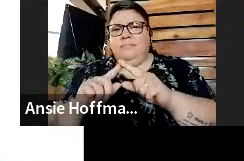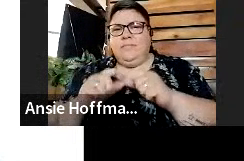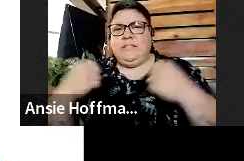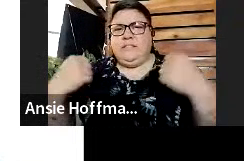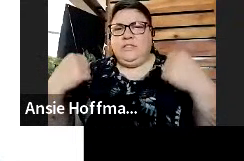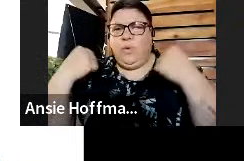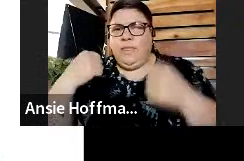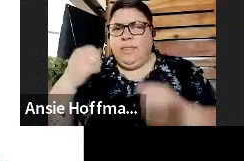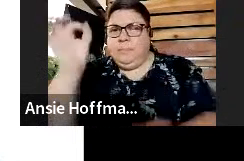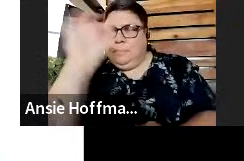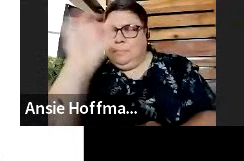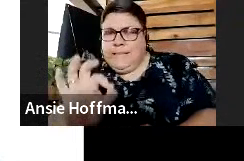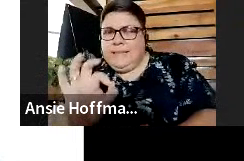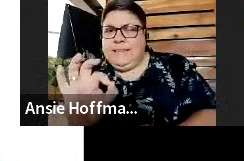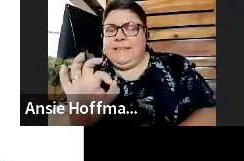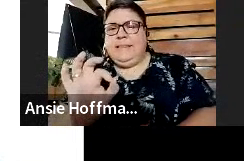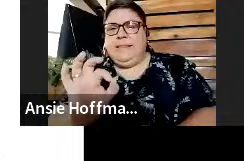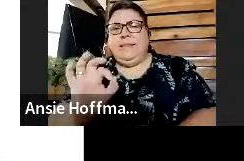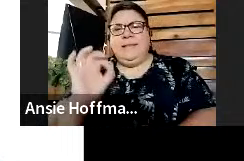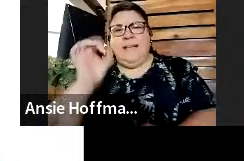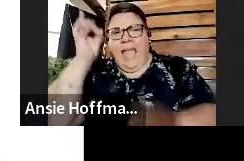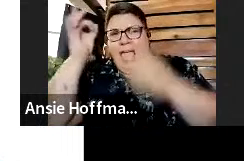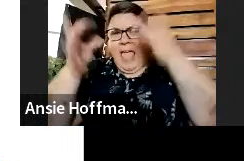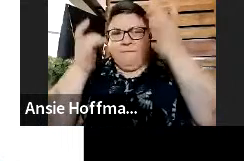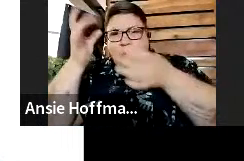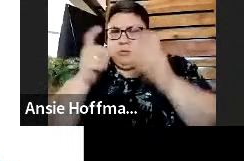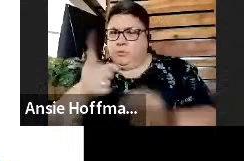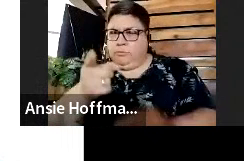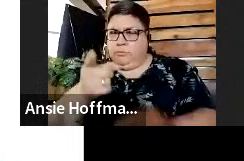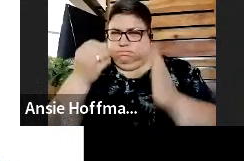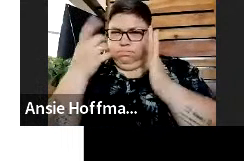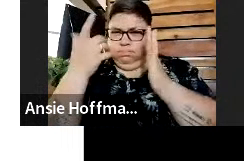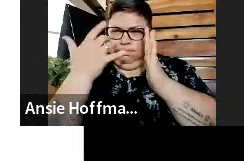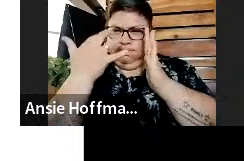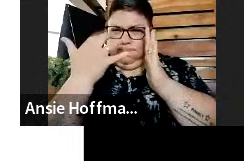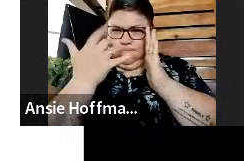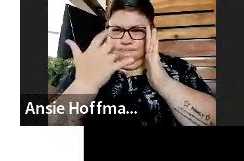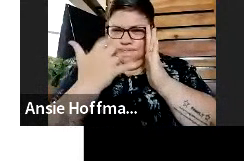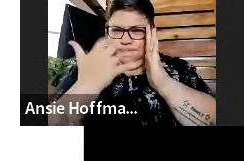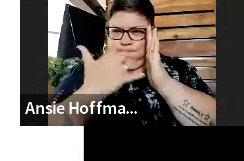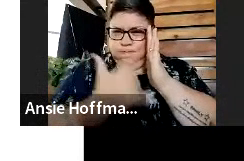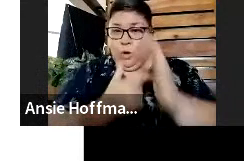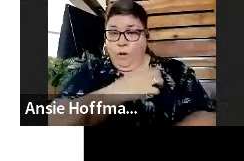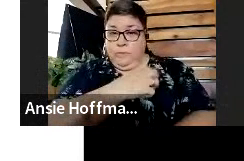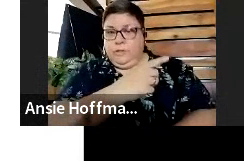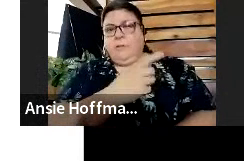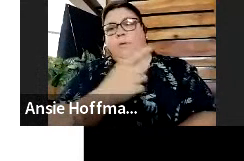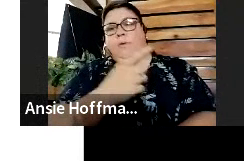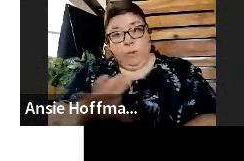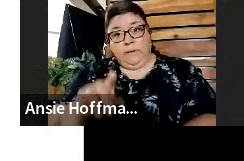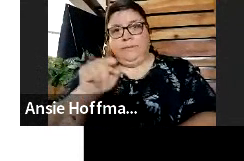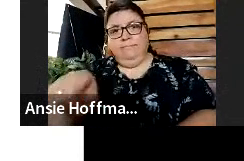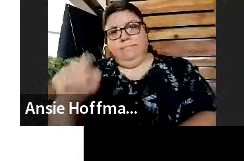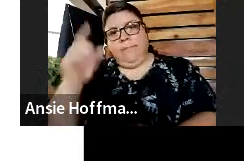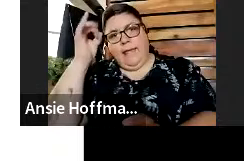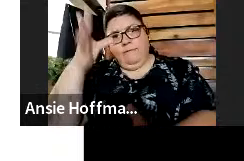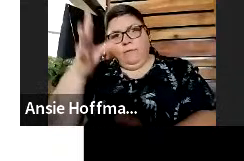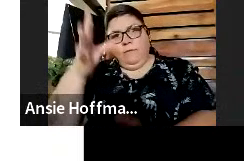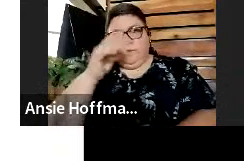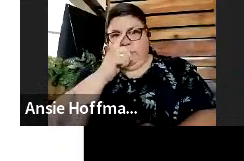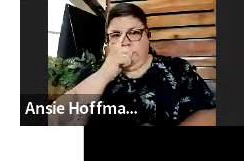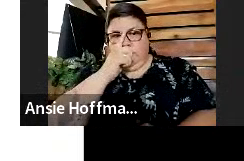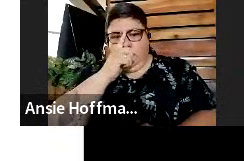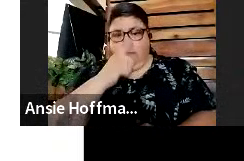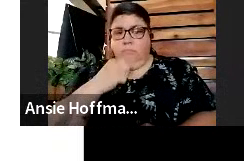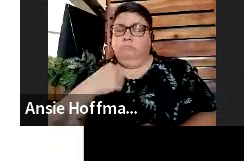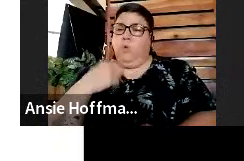and any other information as may be required by the Commissioner. Ladies and gentlemen, we also